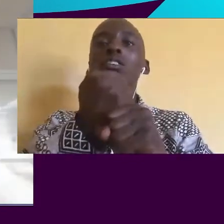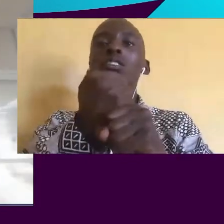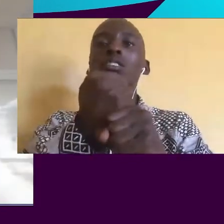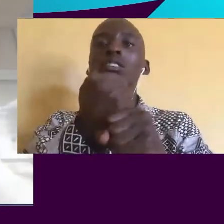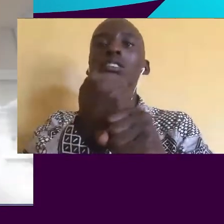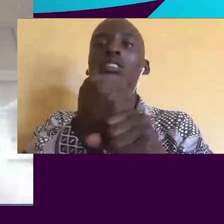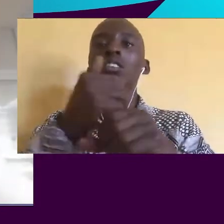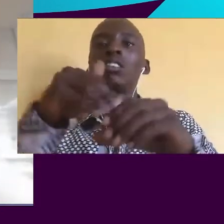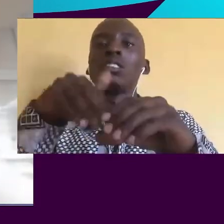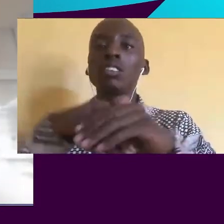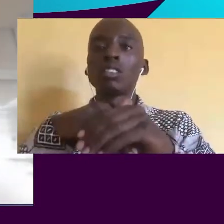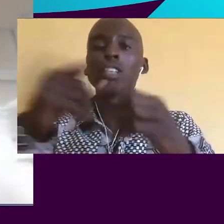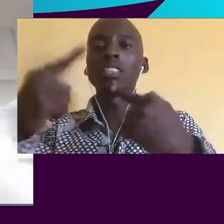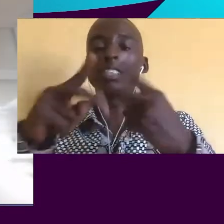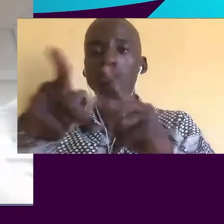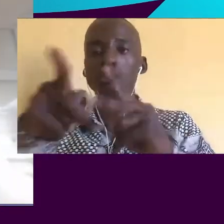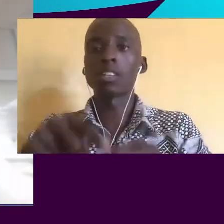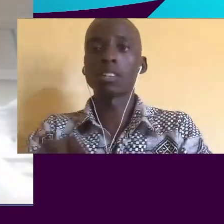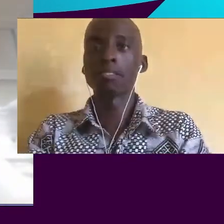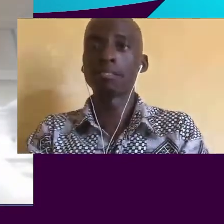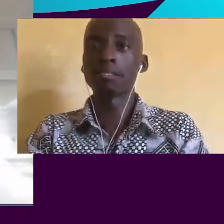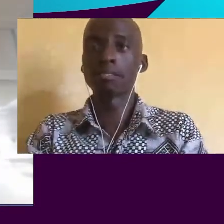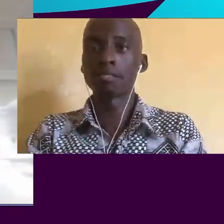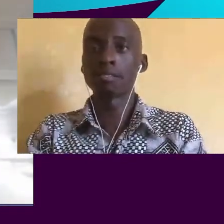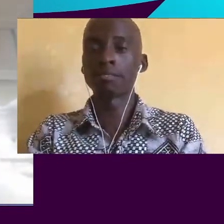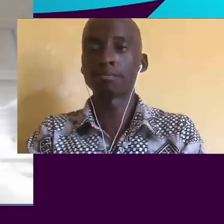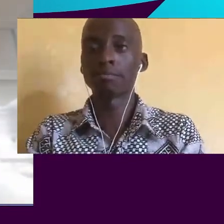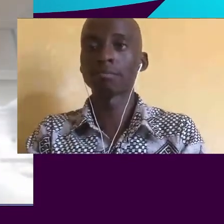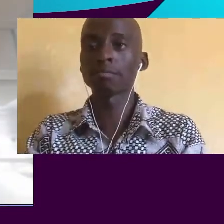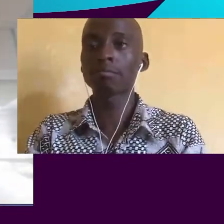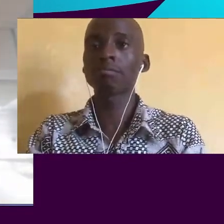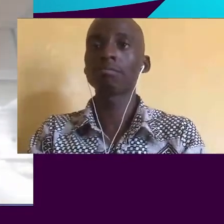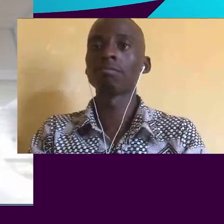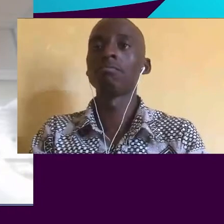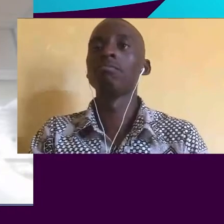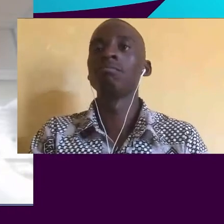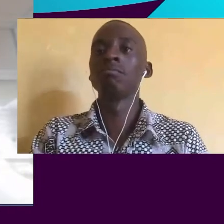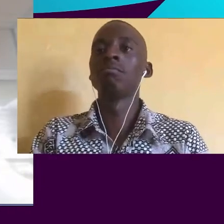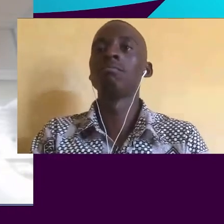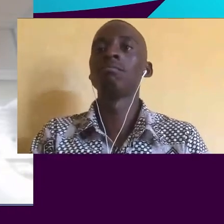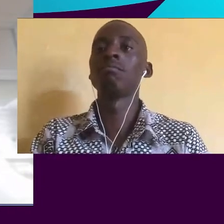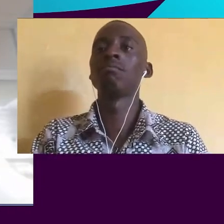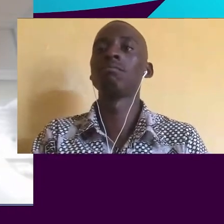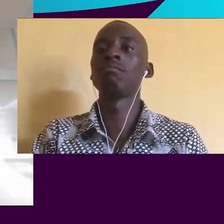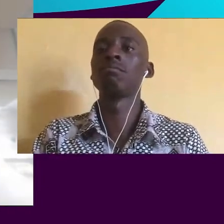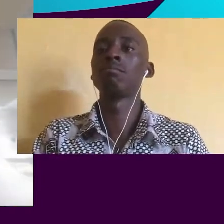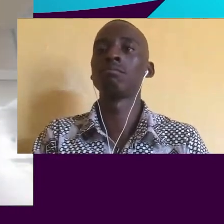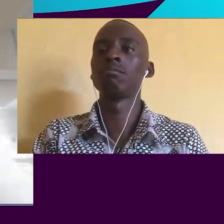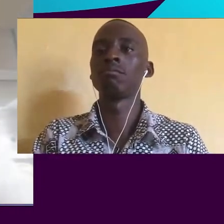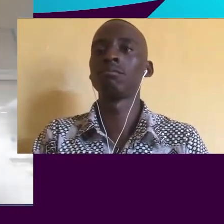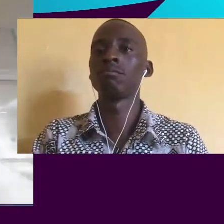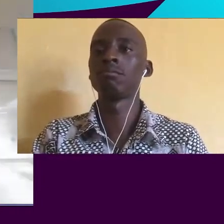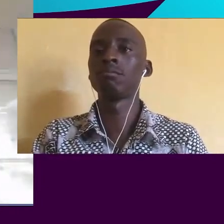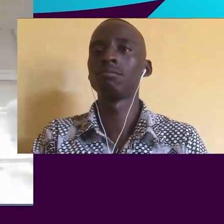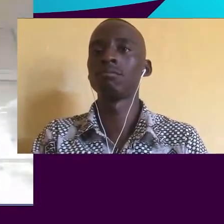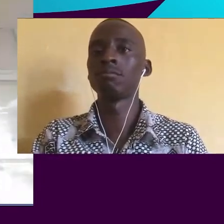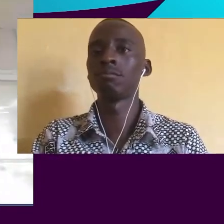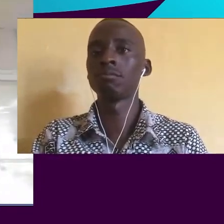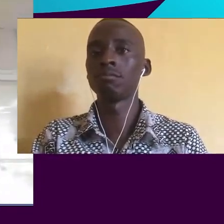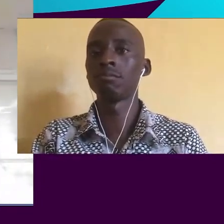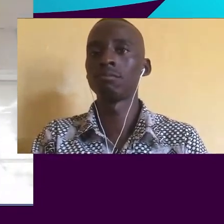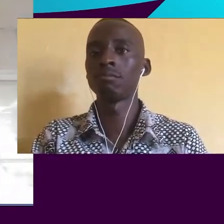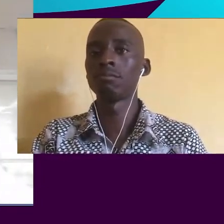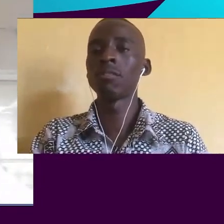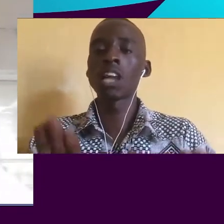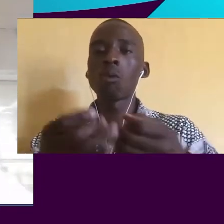start there. Besides the boys. What was the question? Sorry, how many girls are we trying to engage? How many girls are able